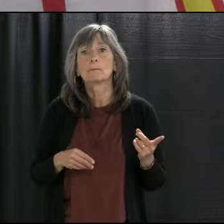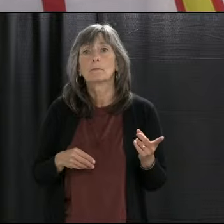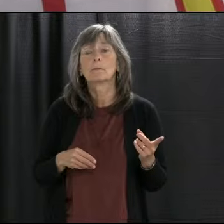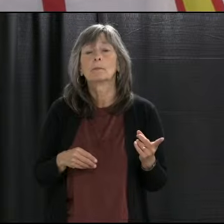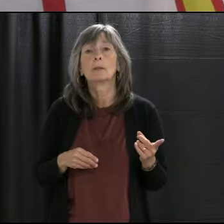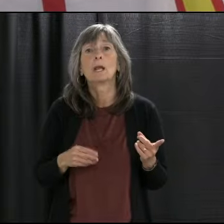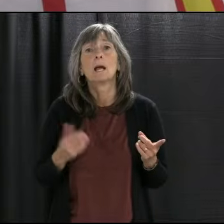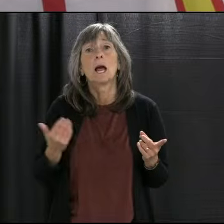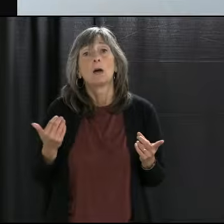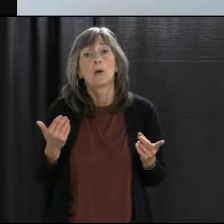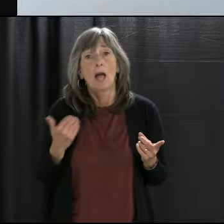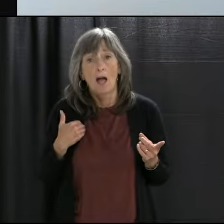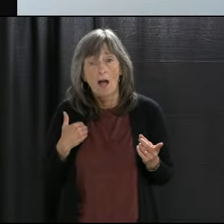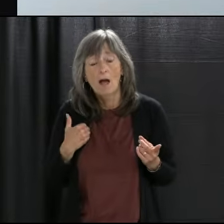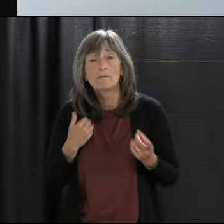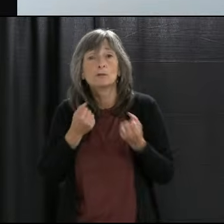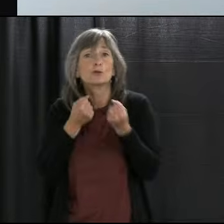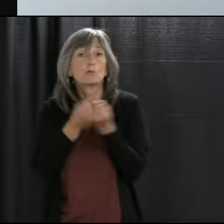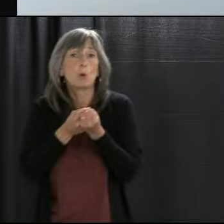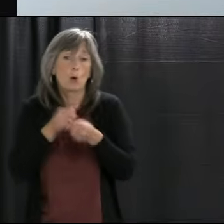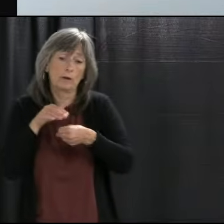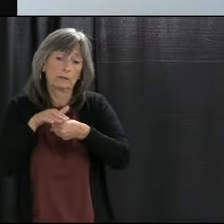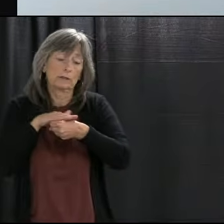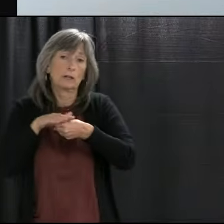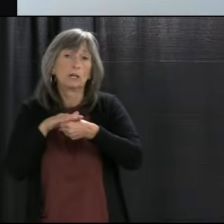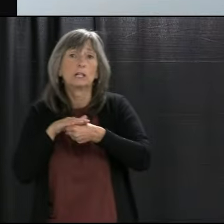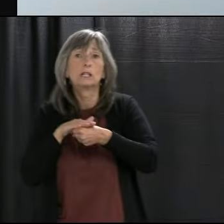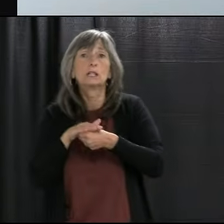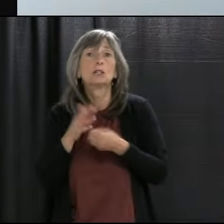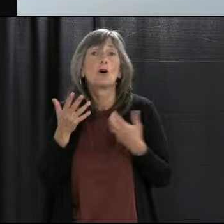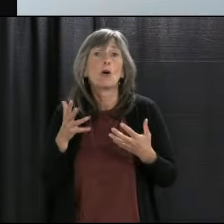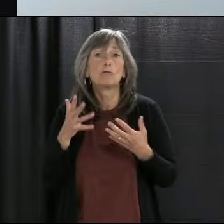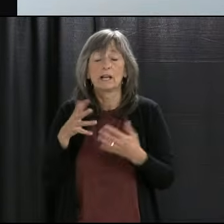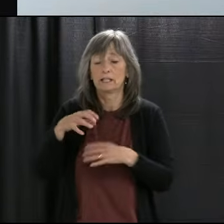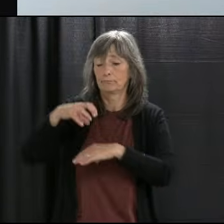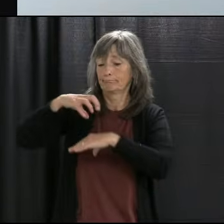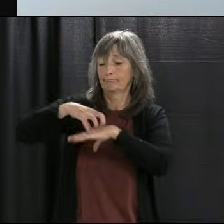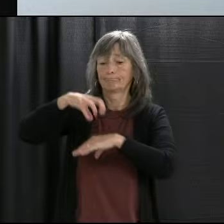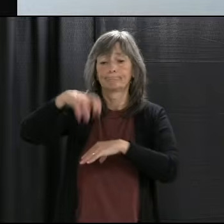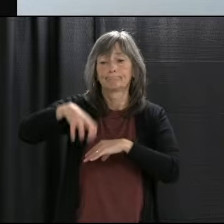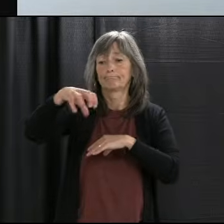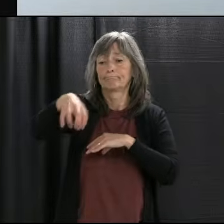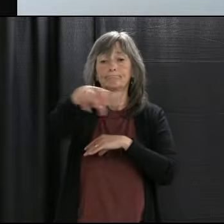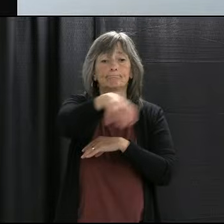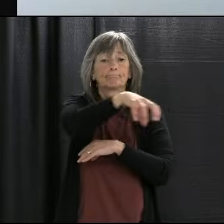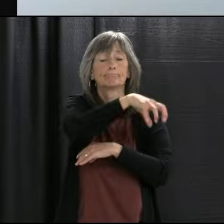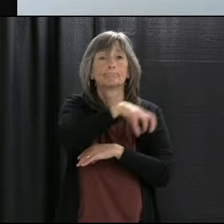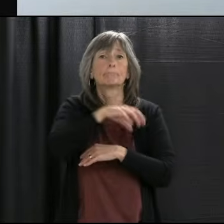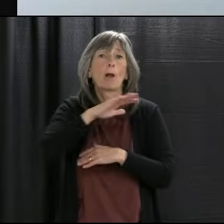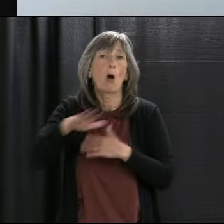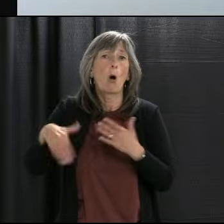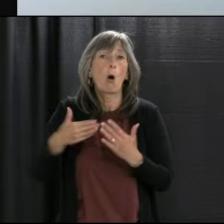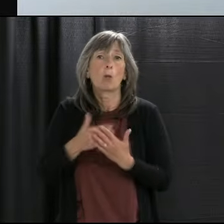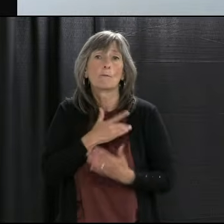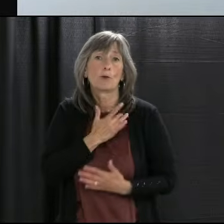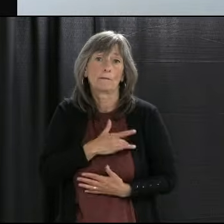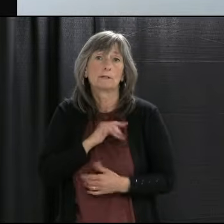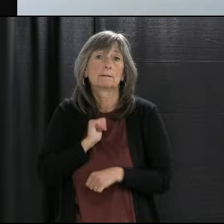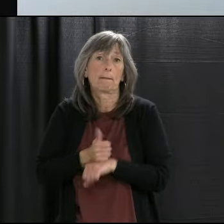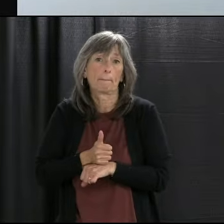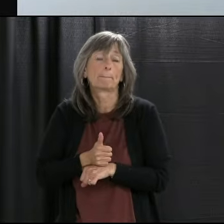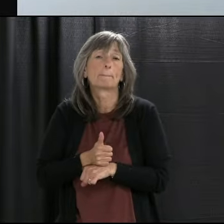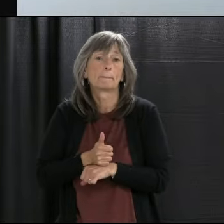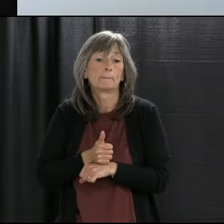there are support stations, forward bases, if you like, where province sets up to